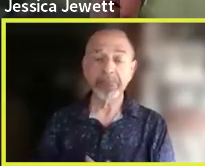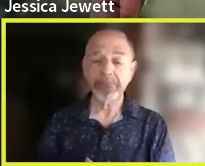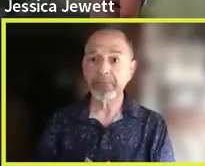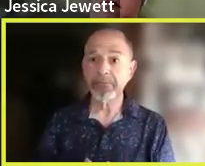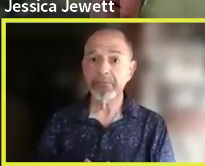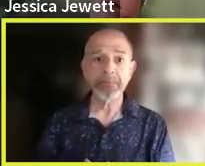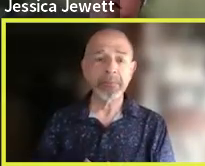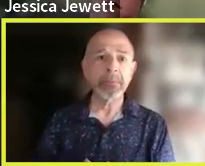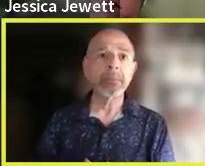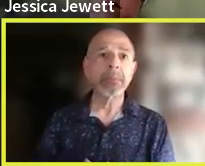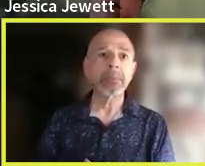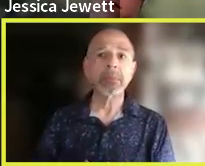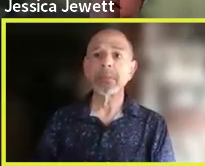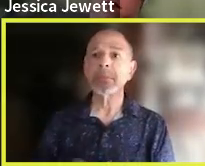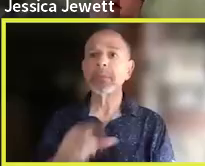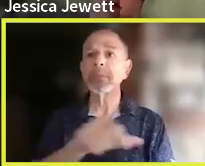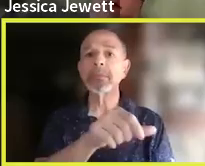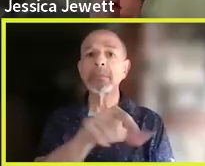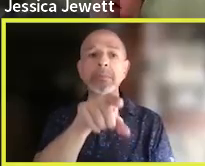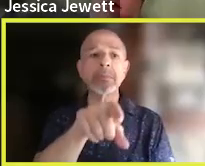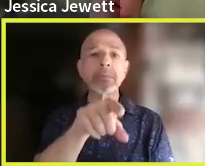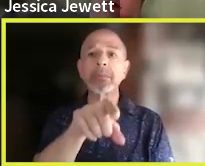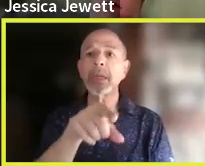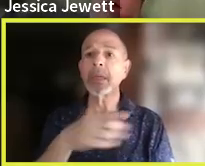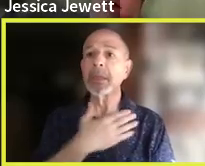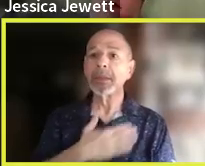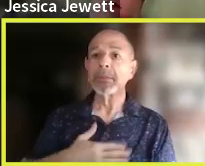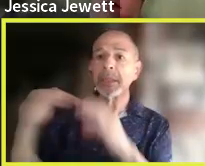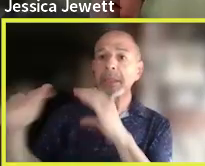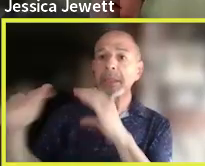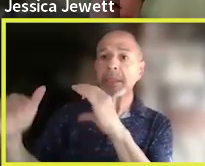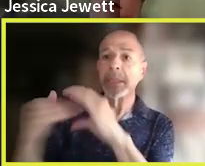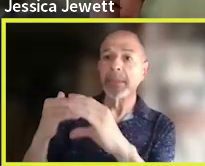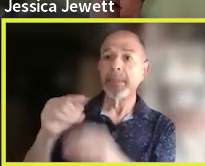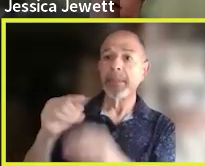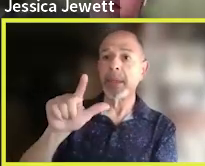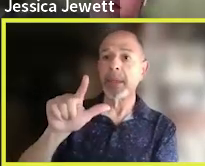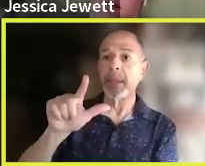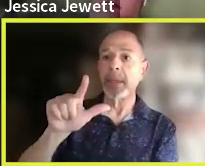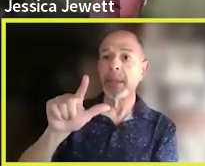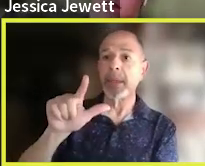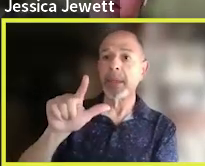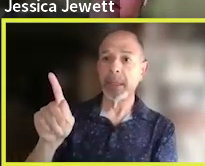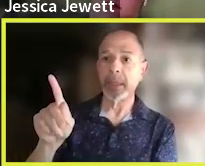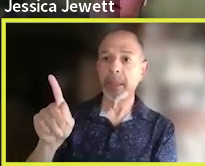Crystal, can you send me that link so I can put it on the webpage? Thank you. Yeah, actually, I do have something for